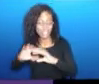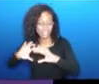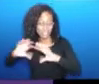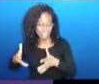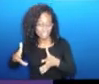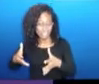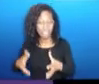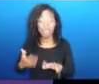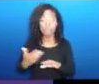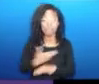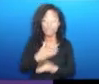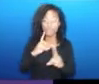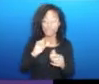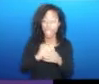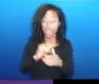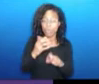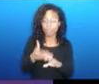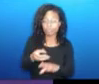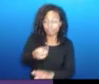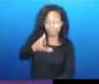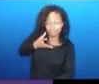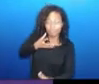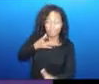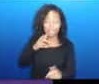to give you a little background on A2A.